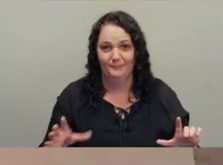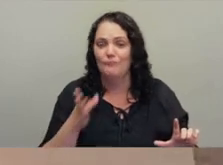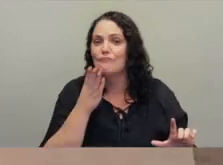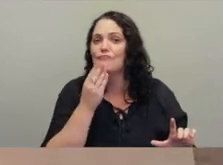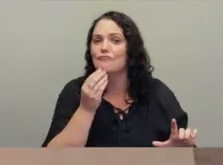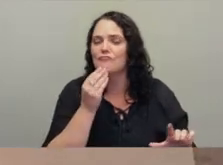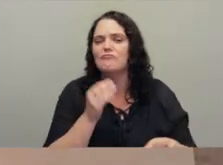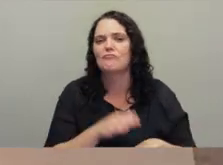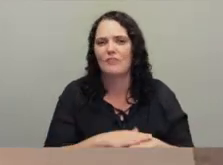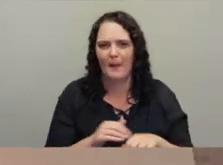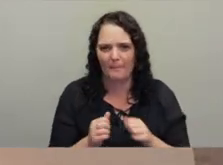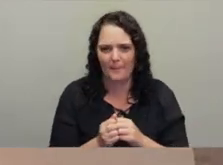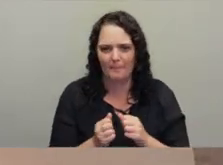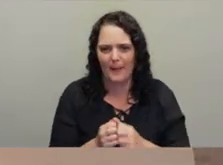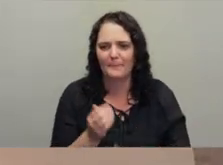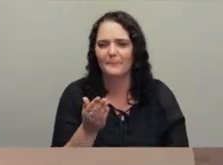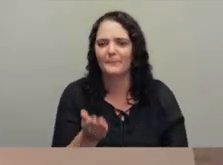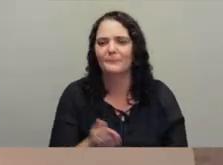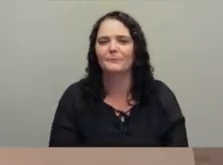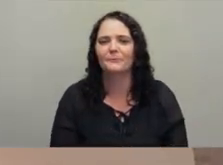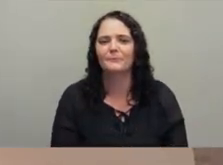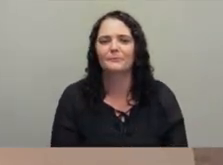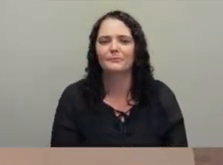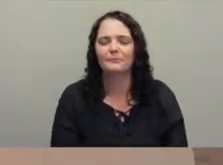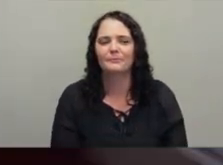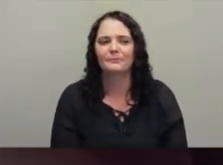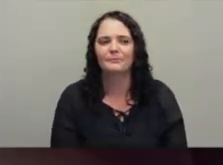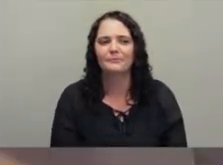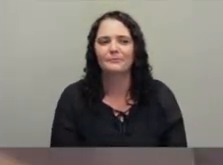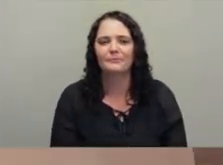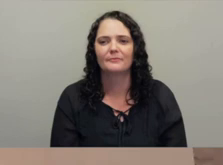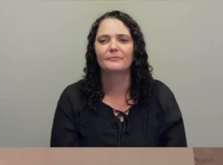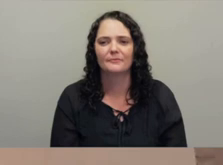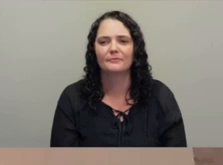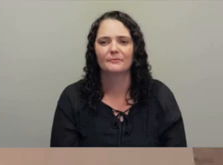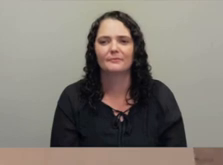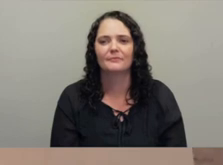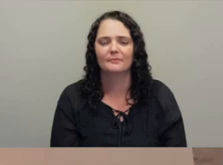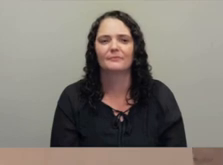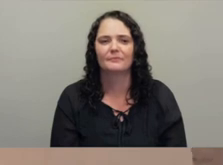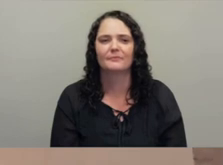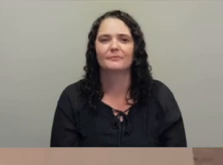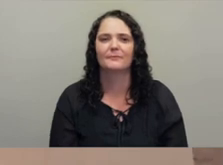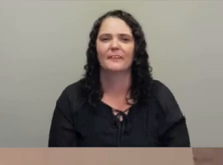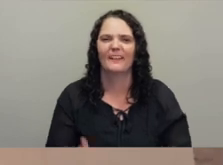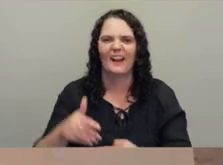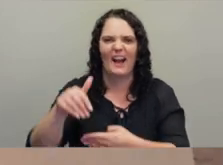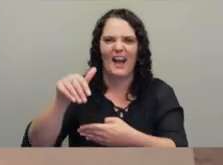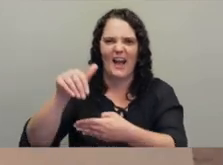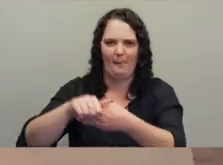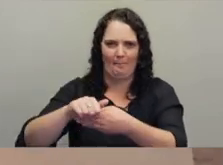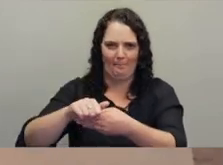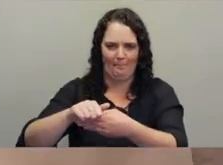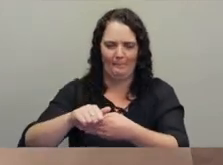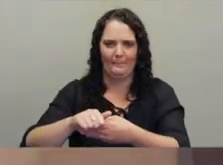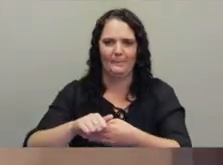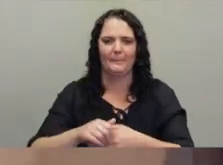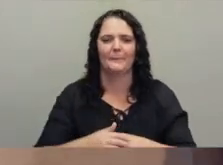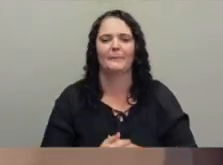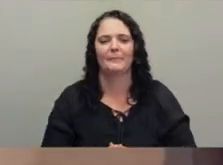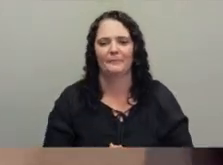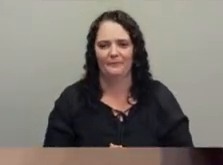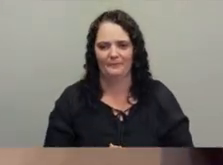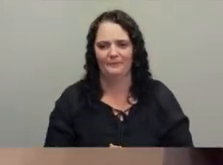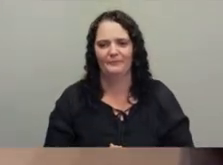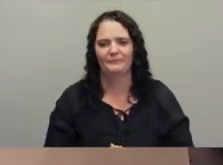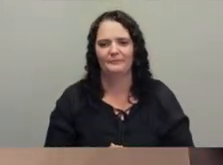paper. I'm not gonna be able to clip that one onto the edge of my board, but that's all right. There we go. Okay, and now I'm